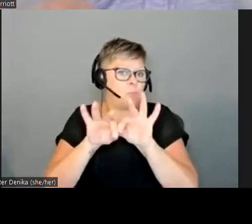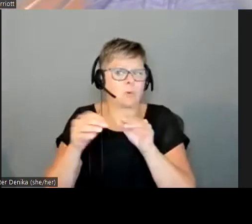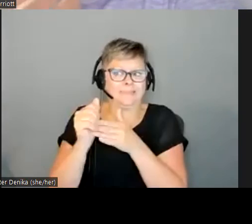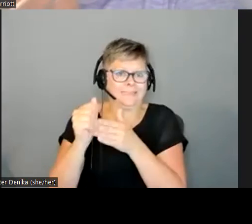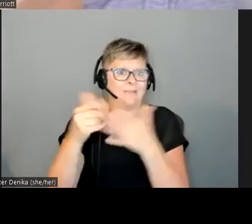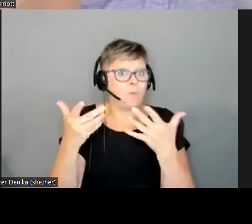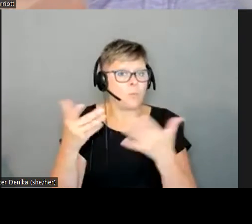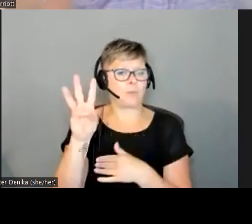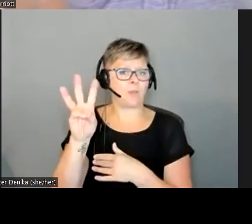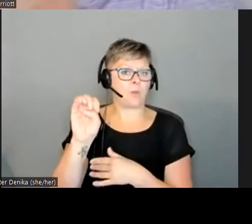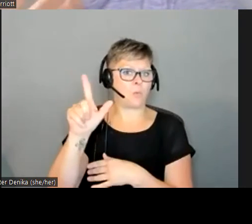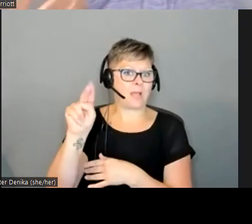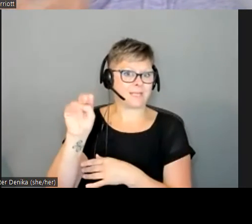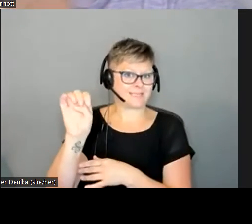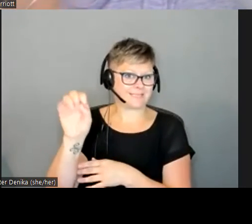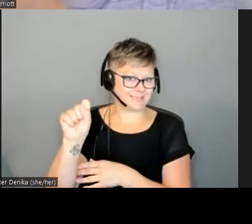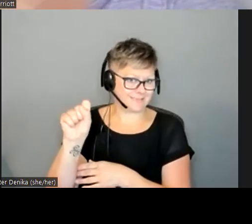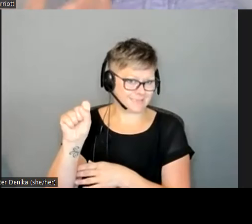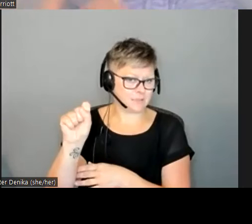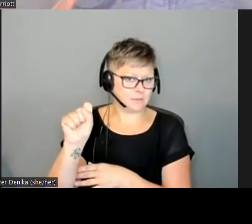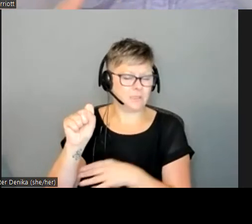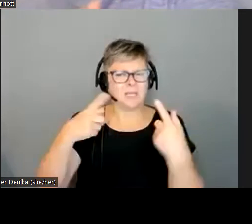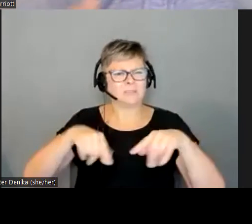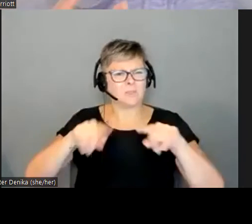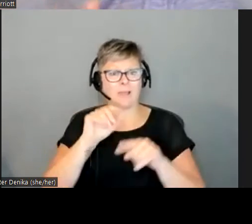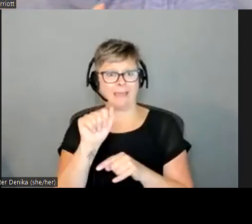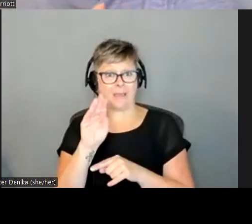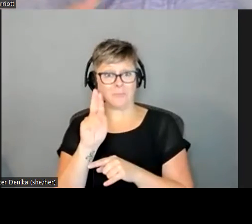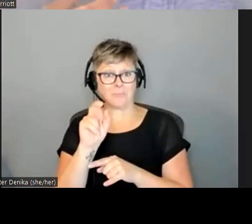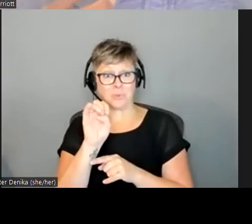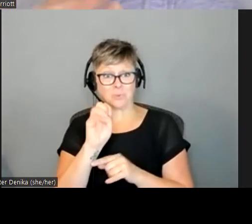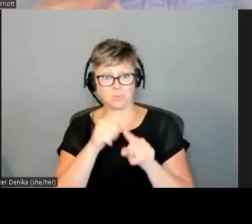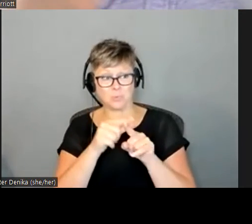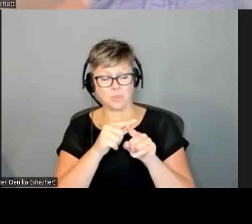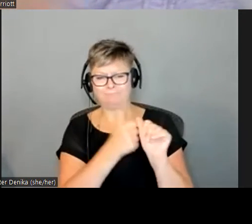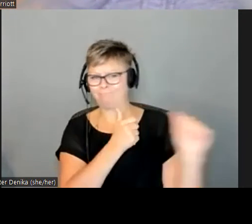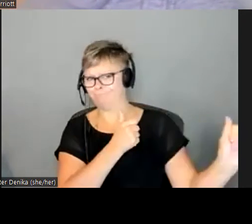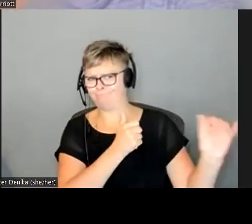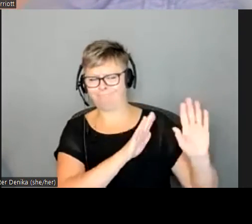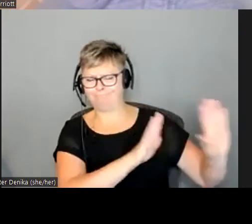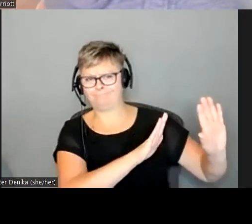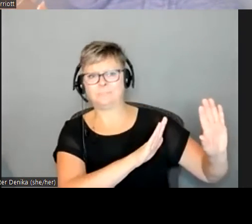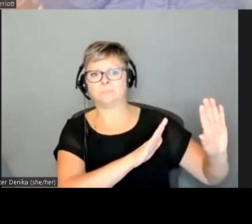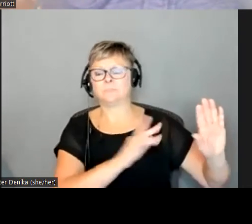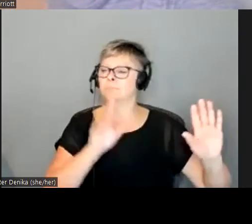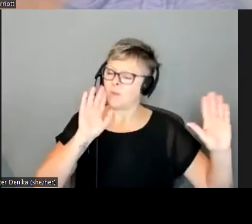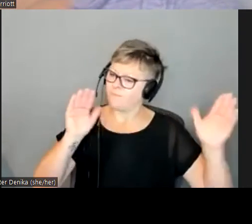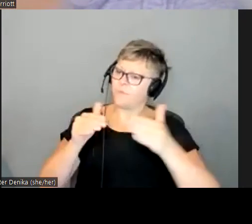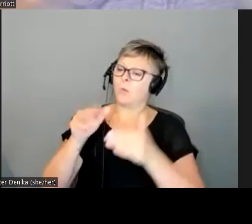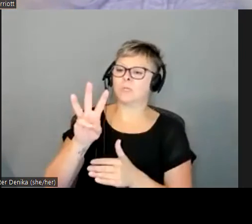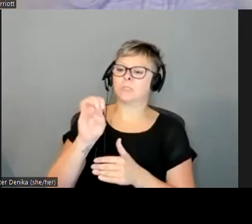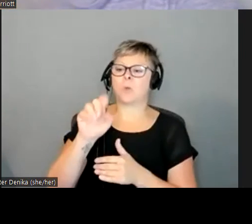that, we are moving away from the word abuse, and I think we need to talk about wellness. And you do have some organizations that really